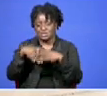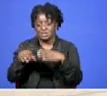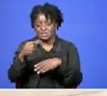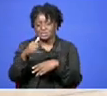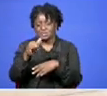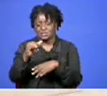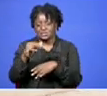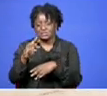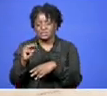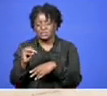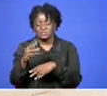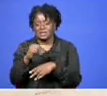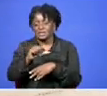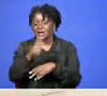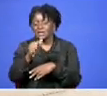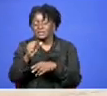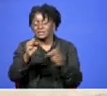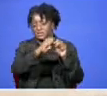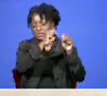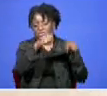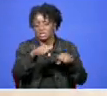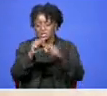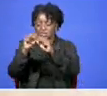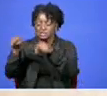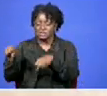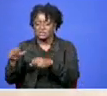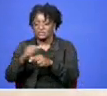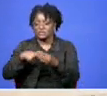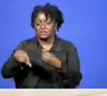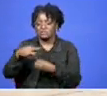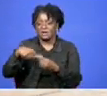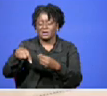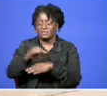the other shelters around the island. As a matter of fact, even